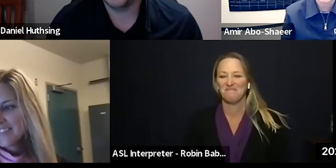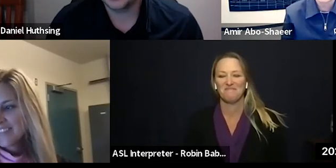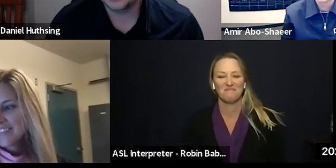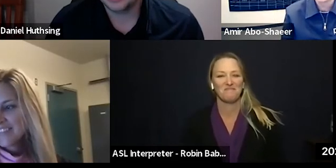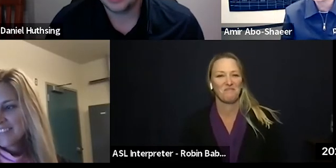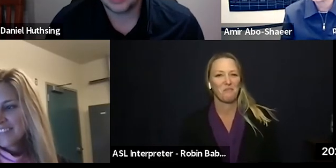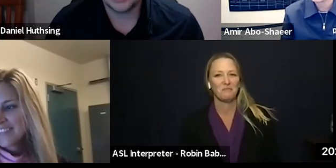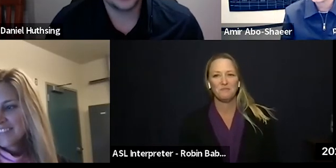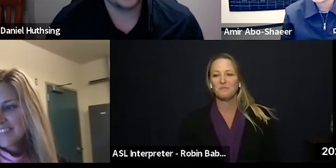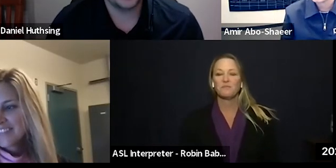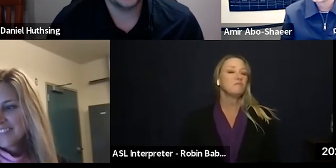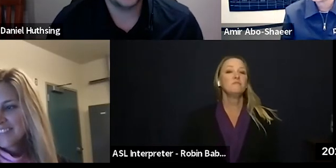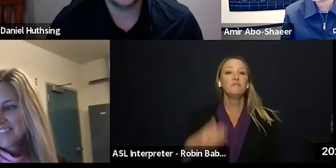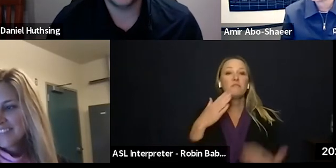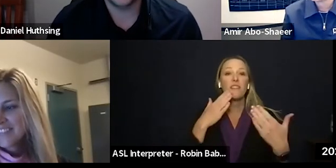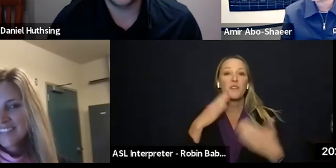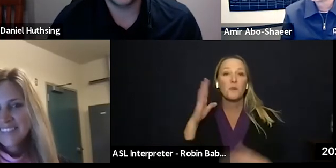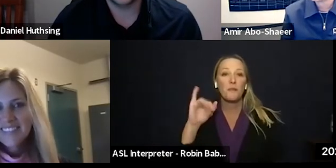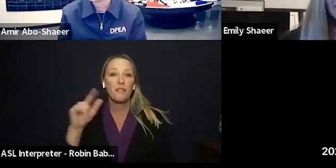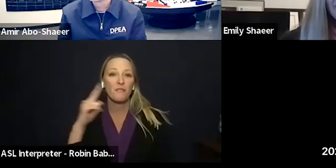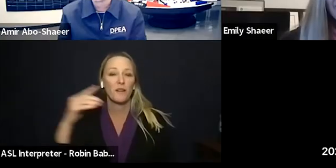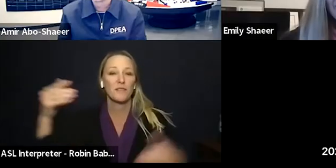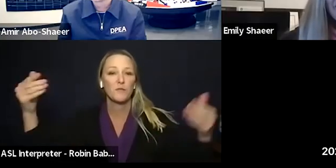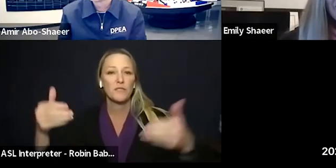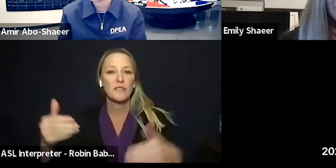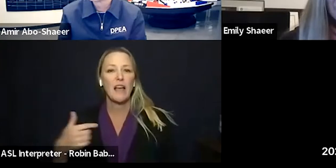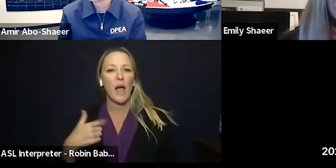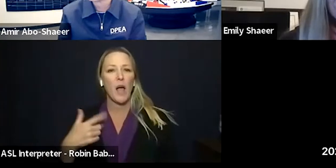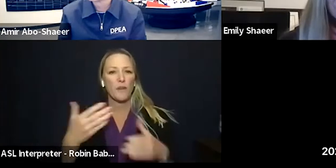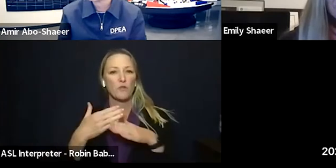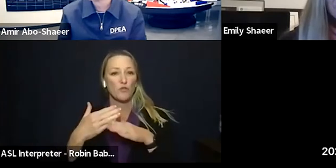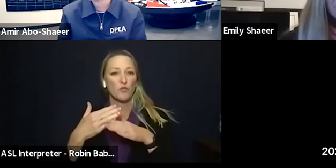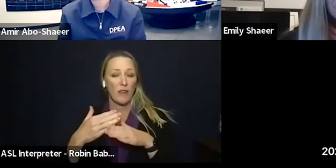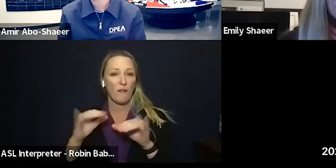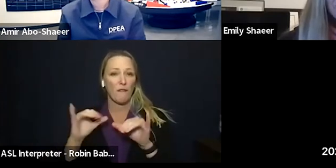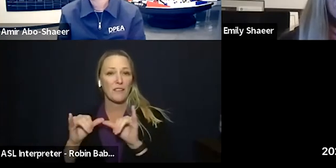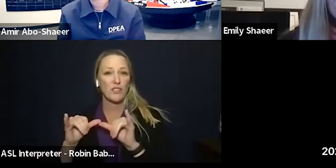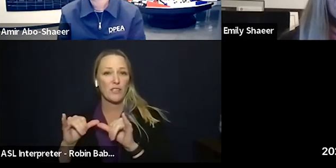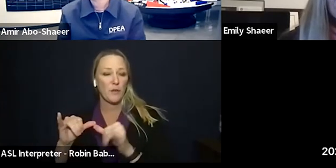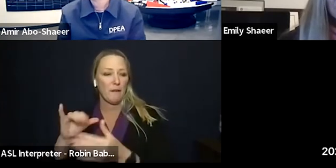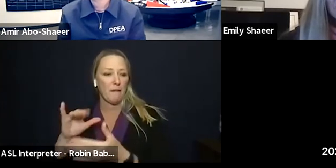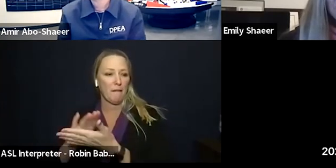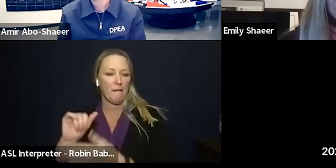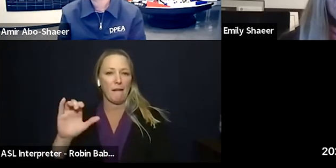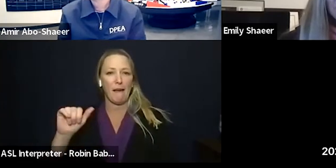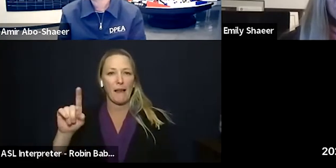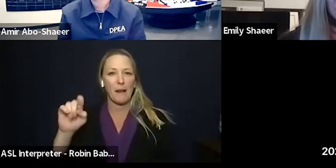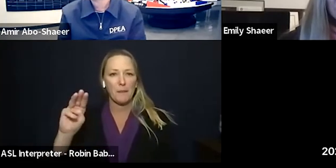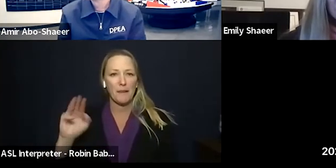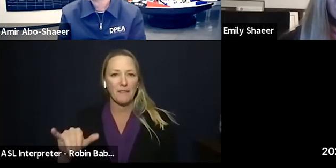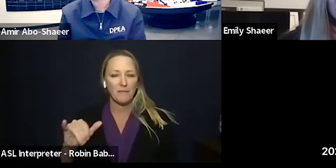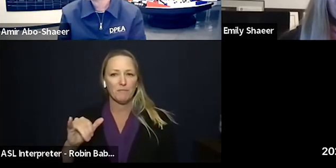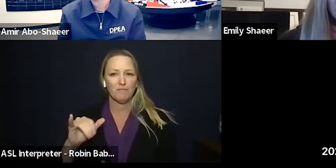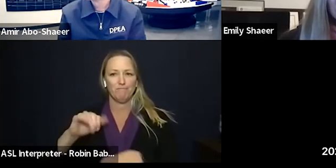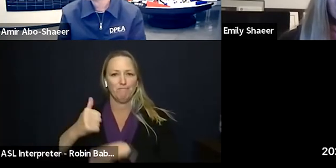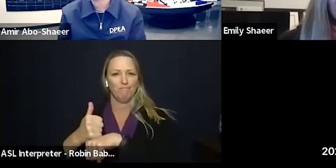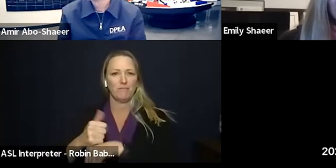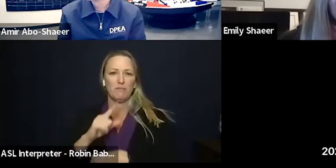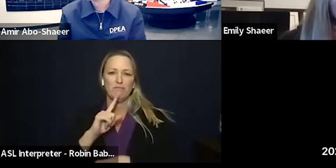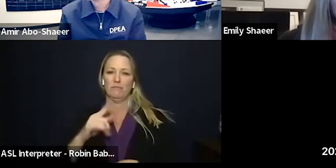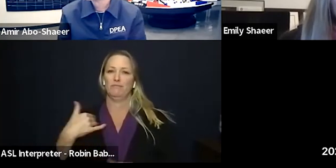um i just want to share quickly that the engineering academy foundation is really excited to